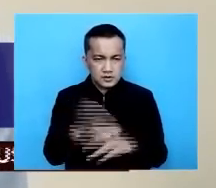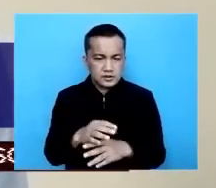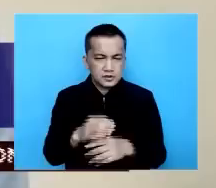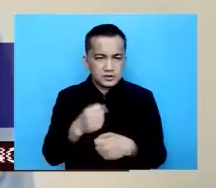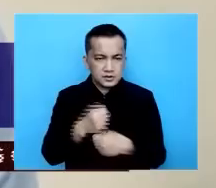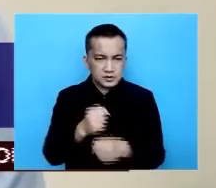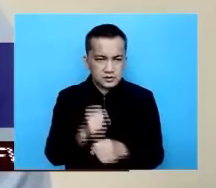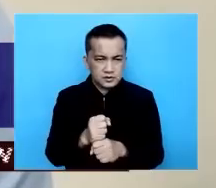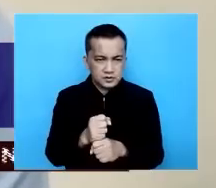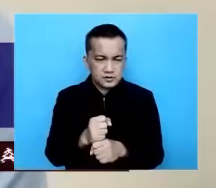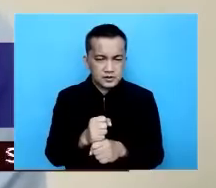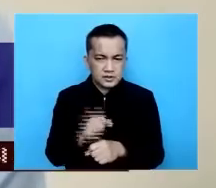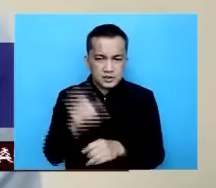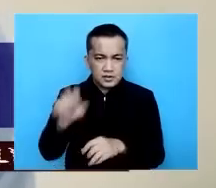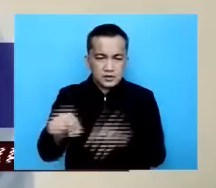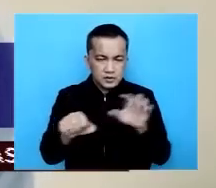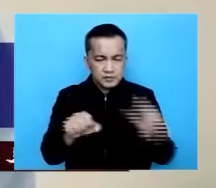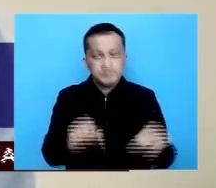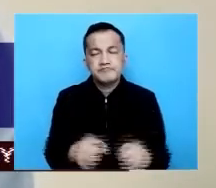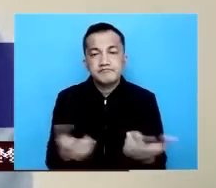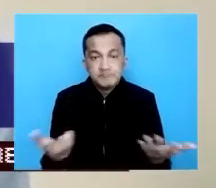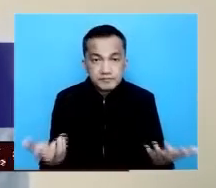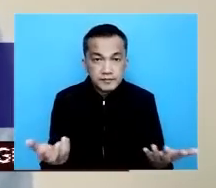by constructing and even occupying and